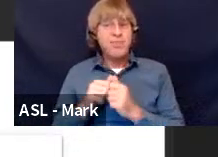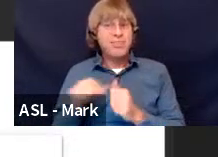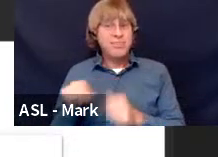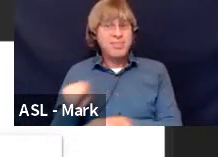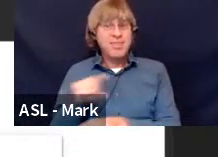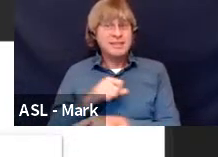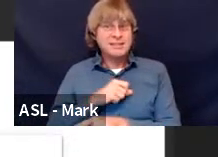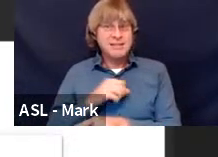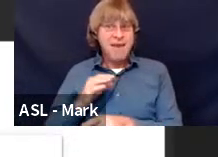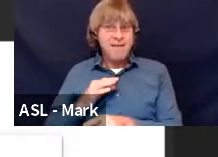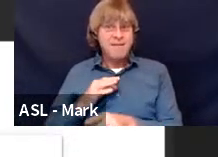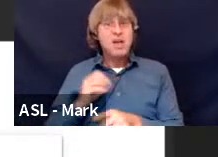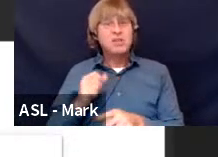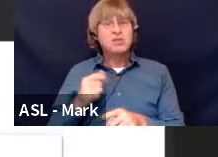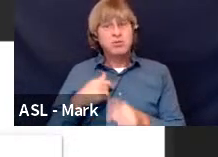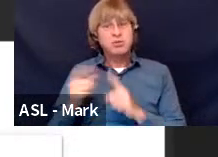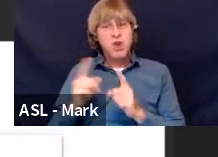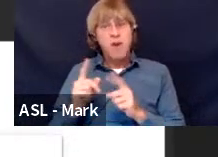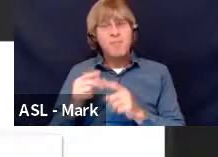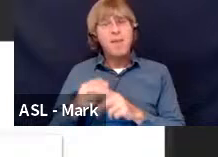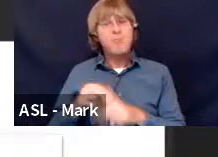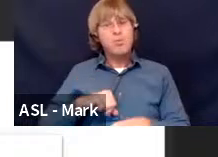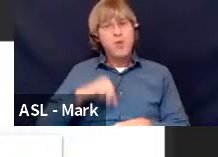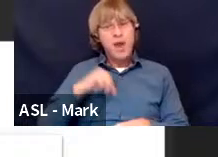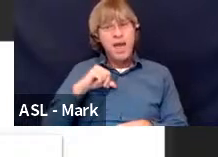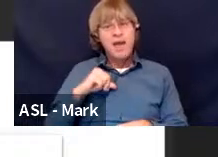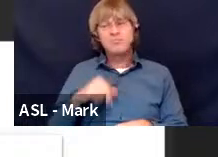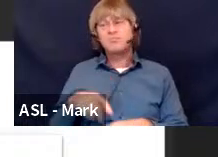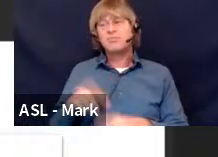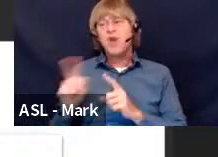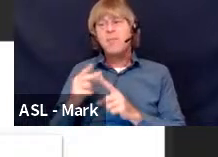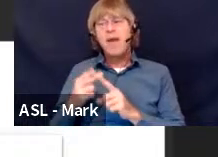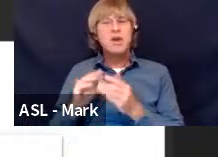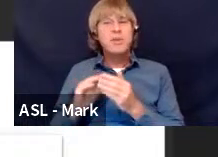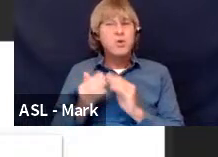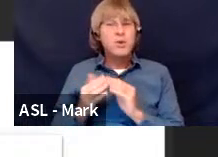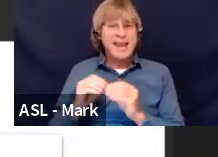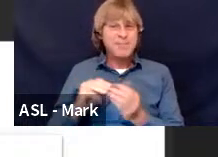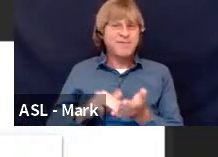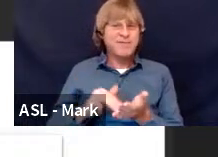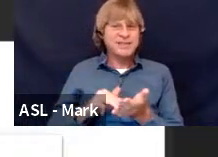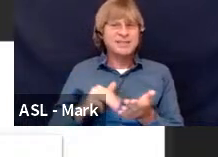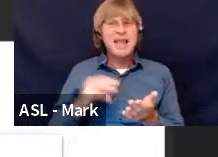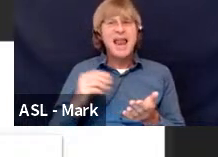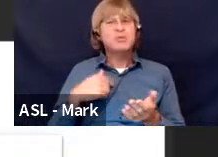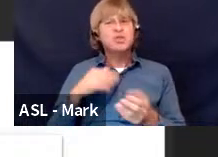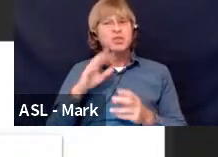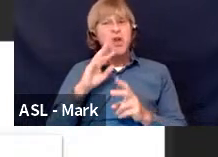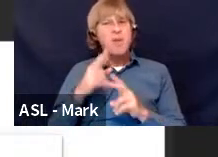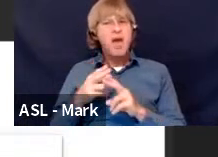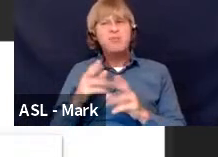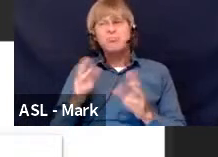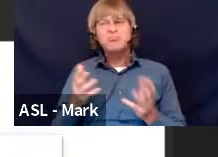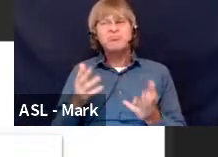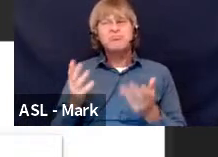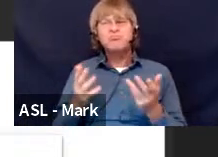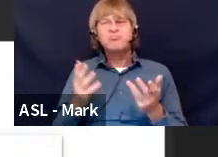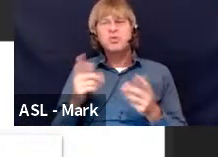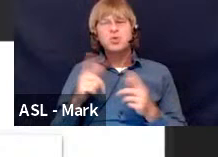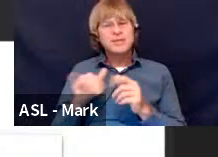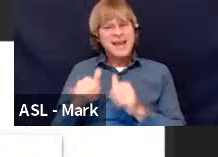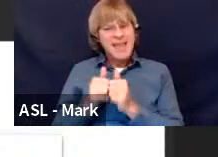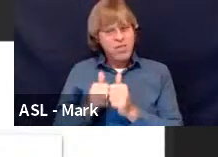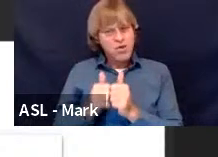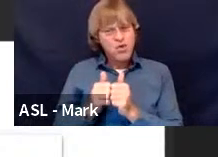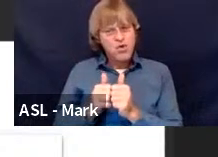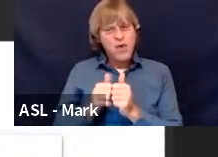staff. And I was talking about pride. I was talking about community in Memphis. And I was talking about staying together